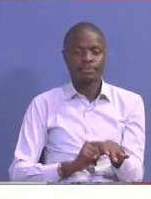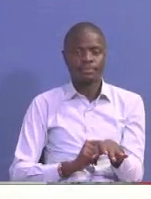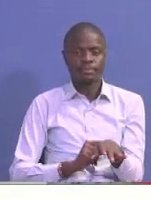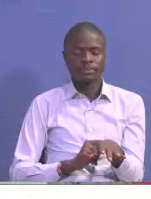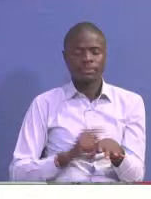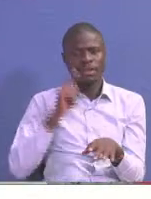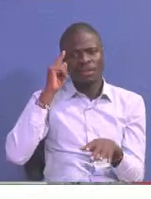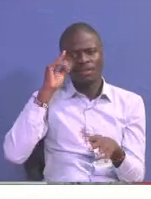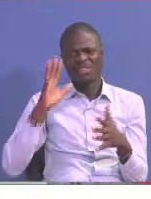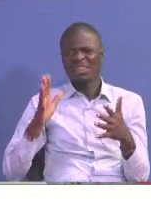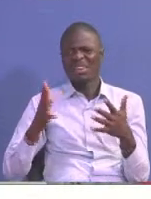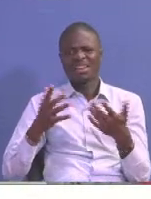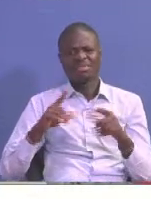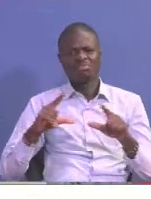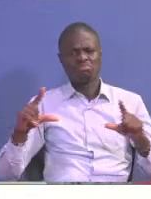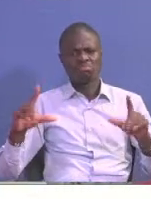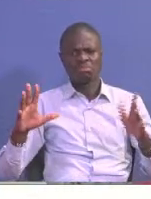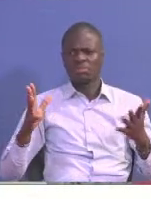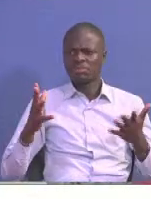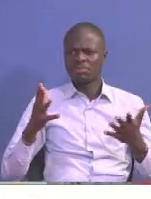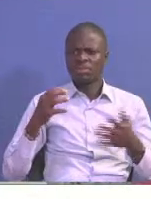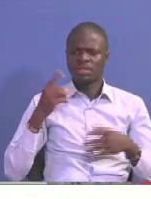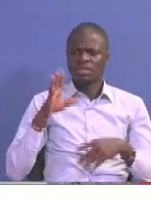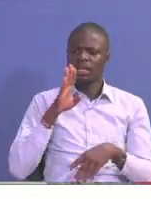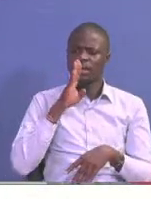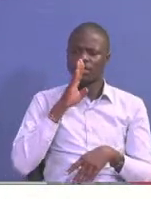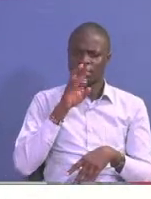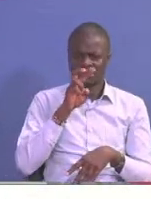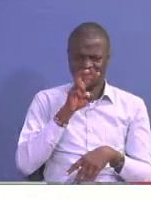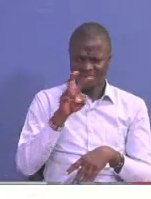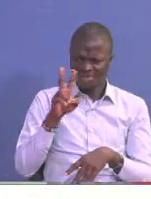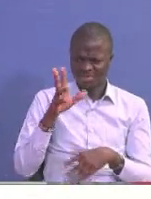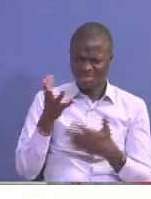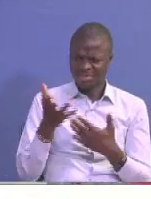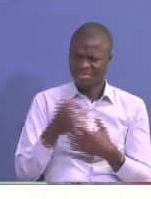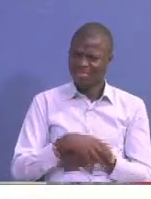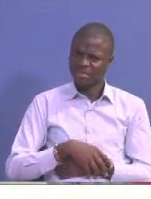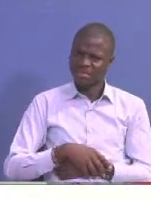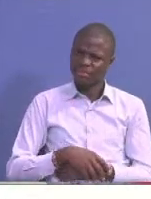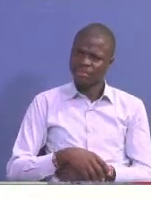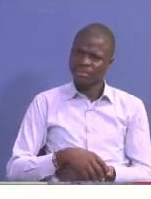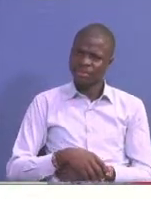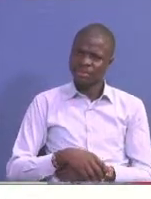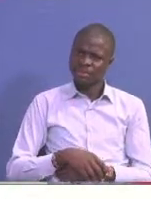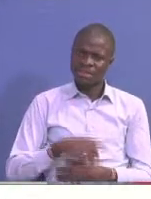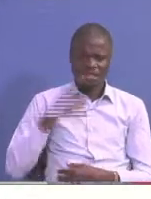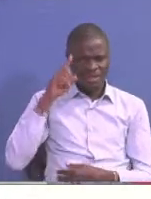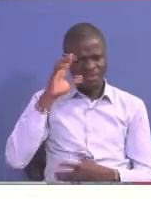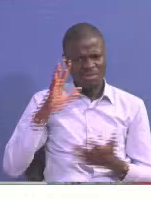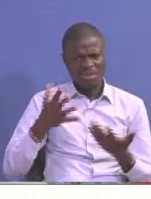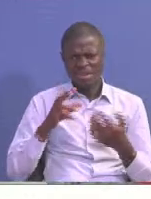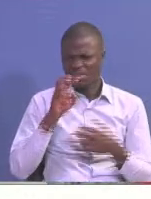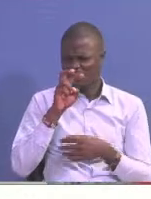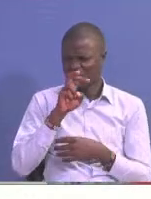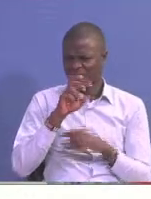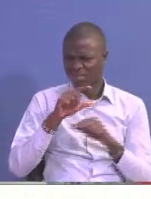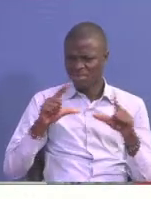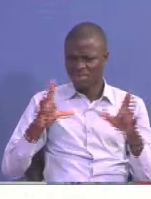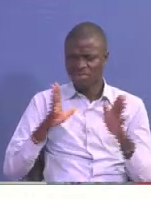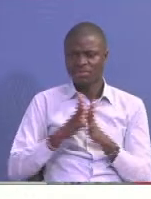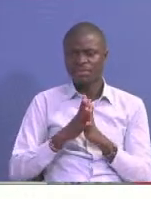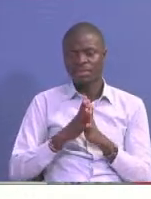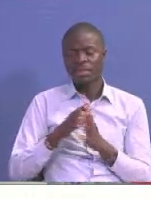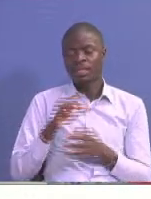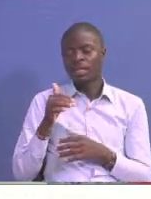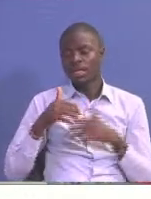For how long shall we be onlookers? For how long are we going to be onlookers?